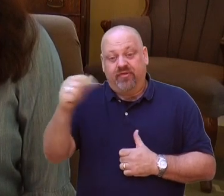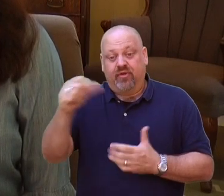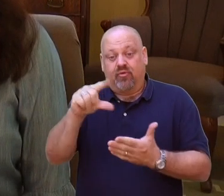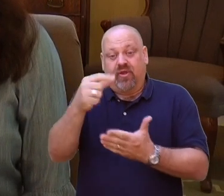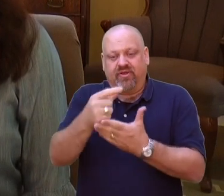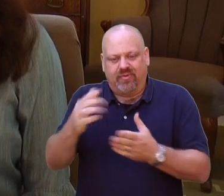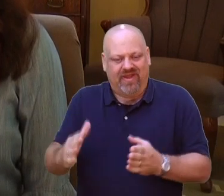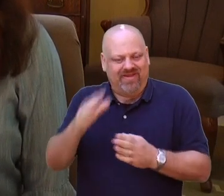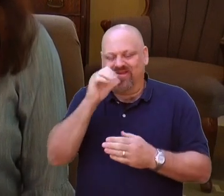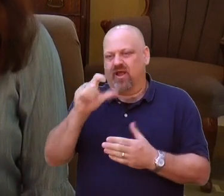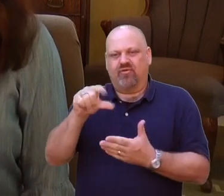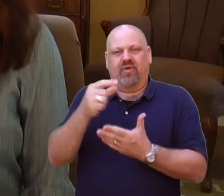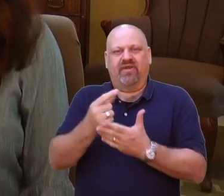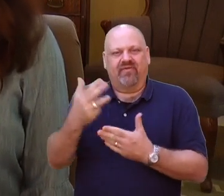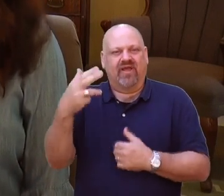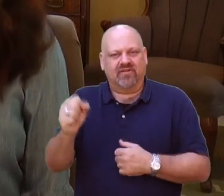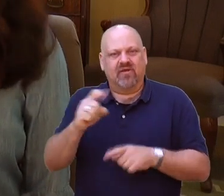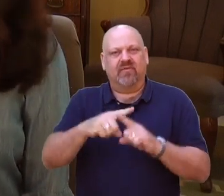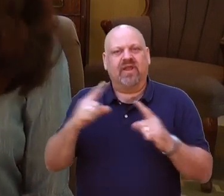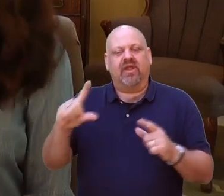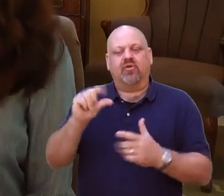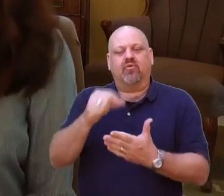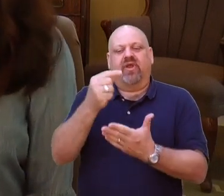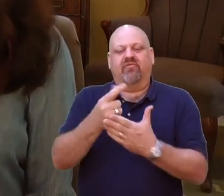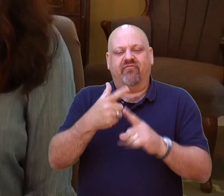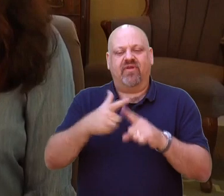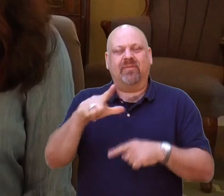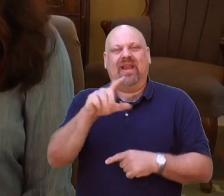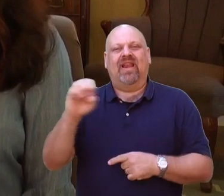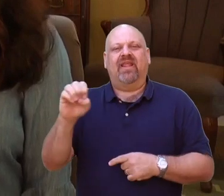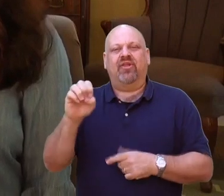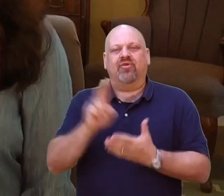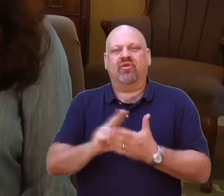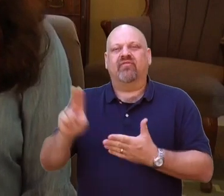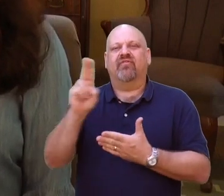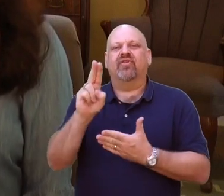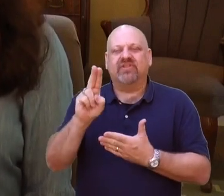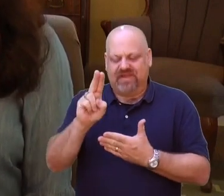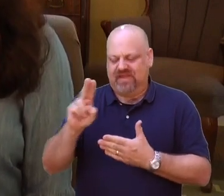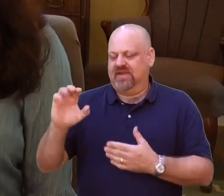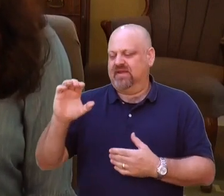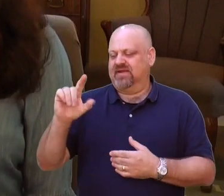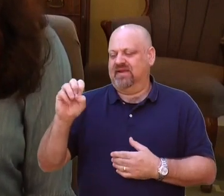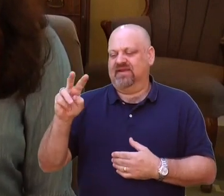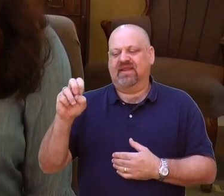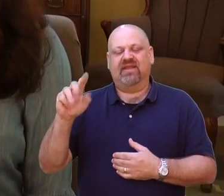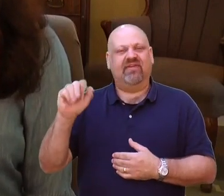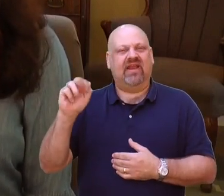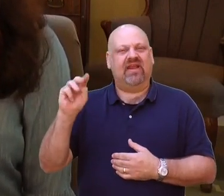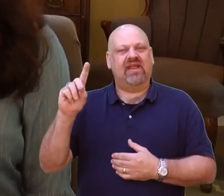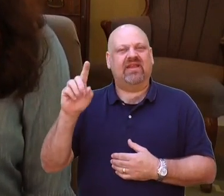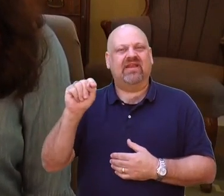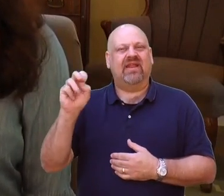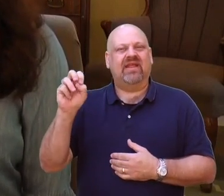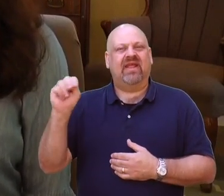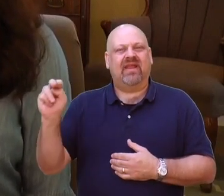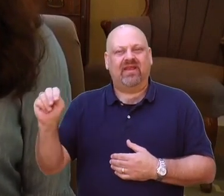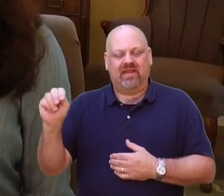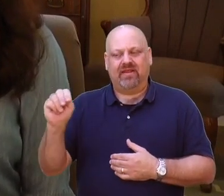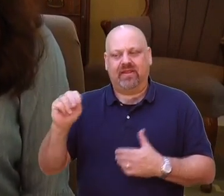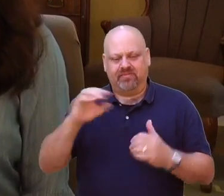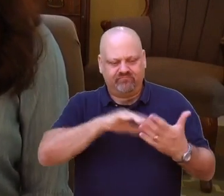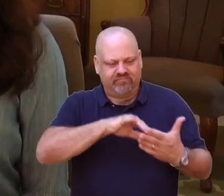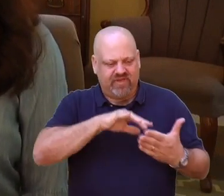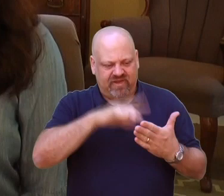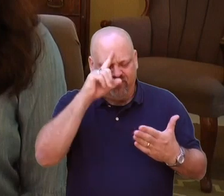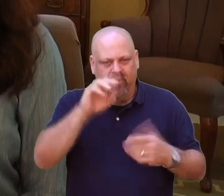name. Amen. Amen. Well, I am really excited, Pastor Anayansi, because there's another graduate. He's not graduating from high school.